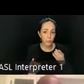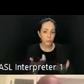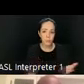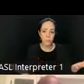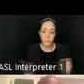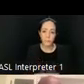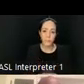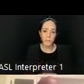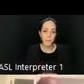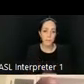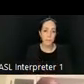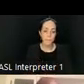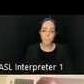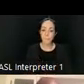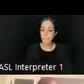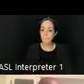of clarification?